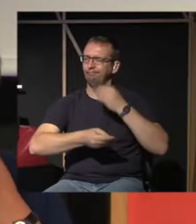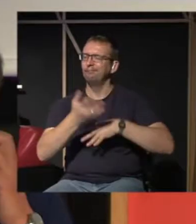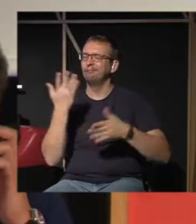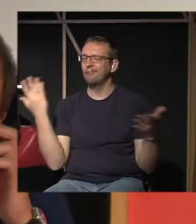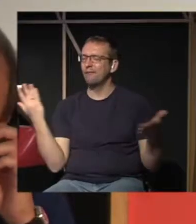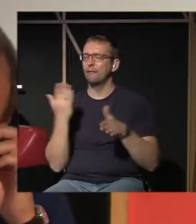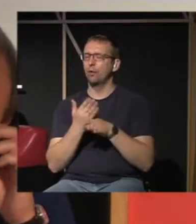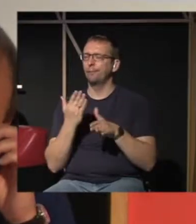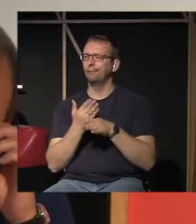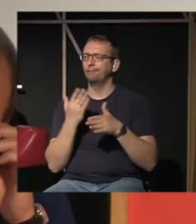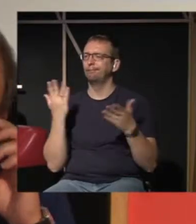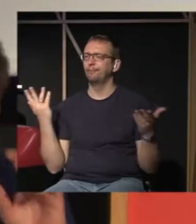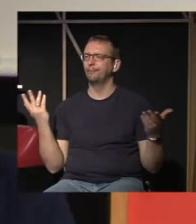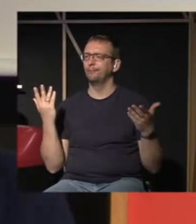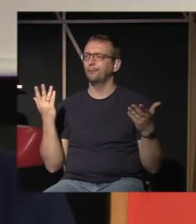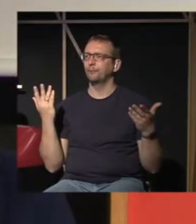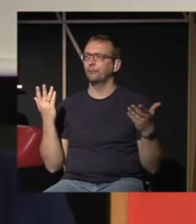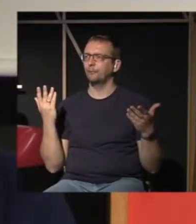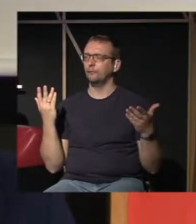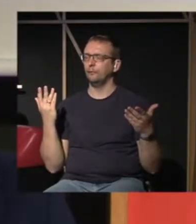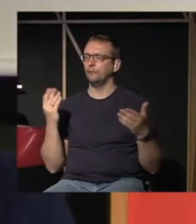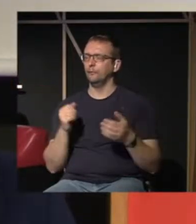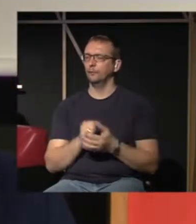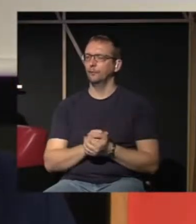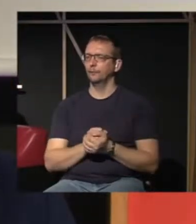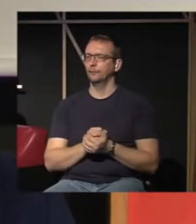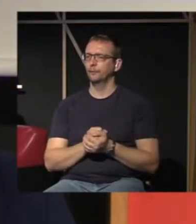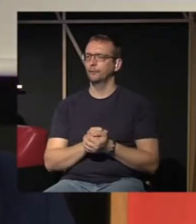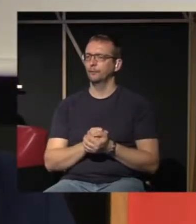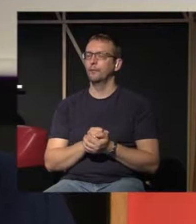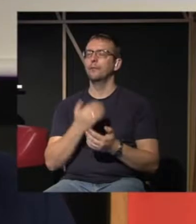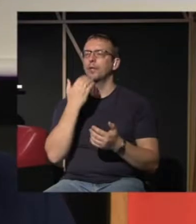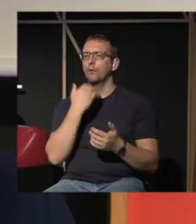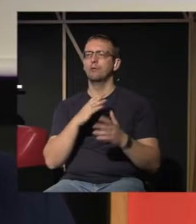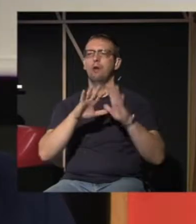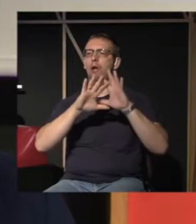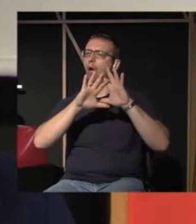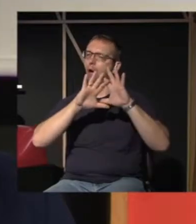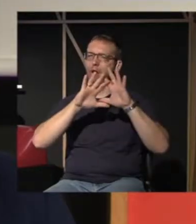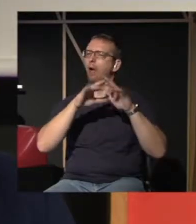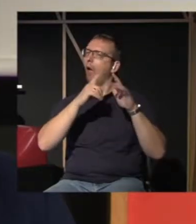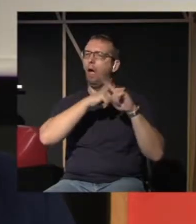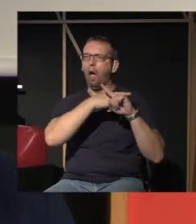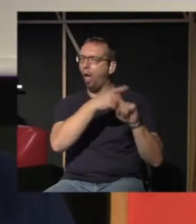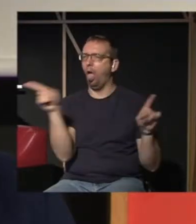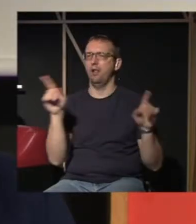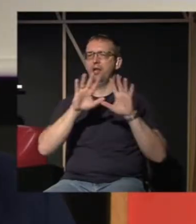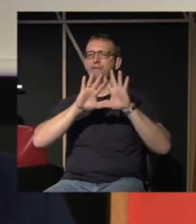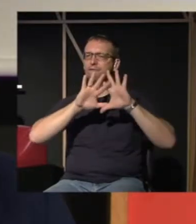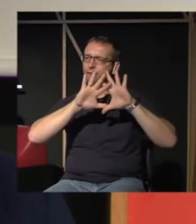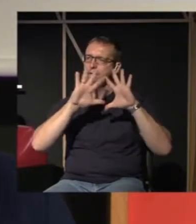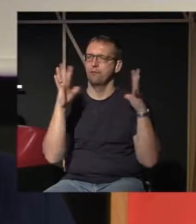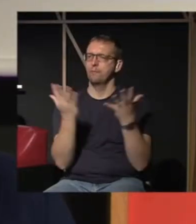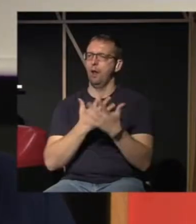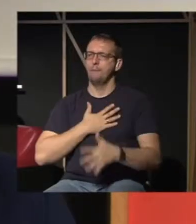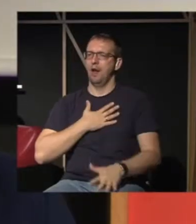anybody, just to get the message out there about colour blindness. So we're just going to show that video now, and hope you enjoy